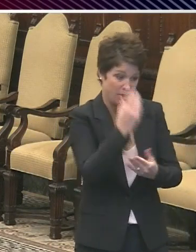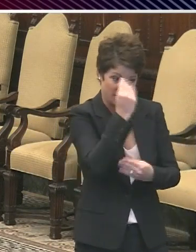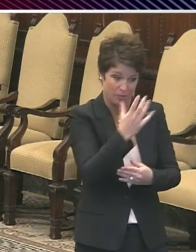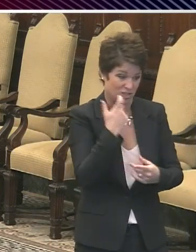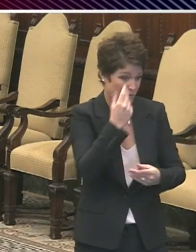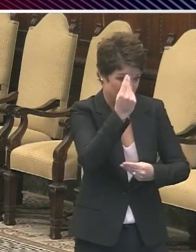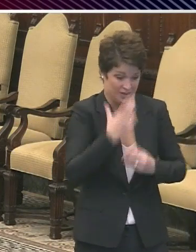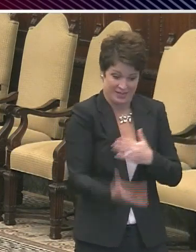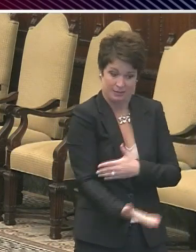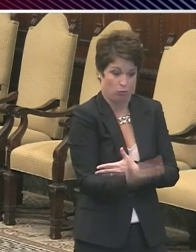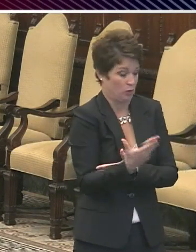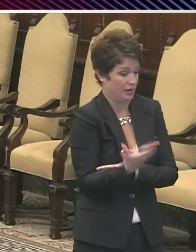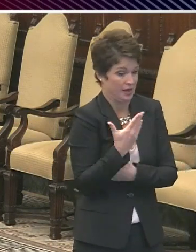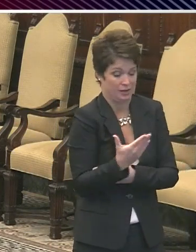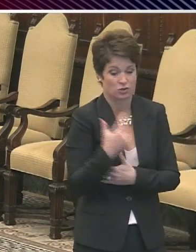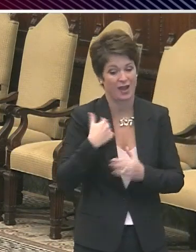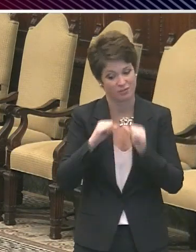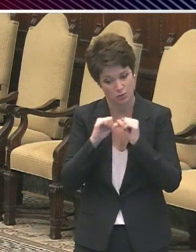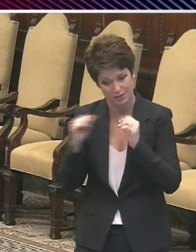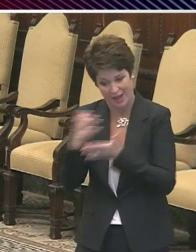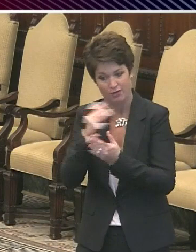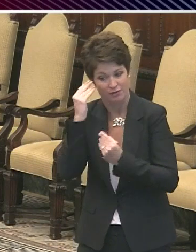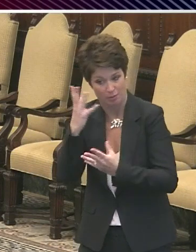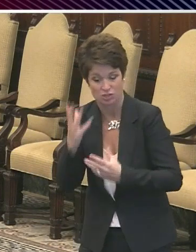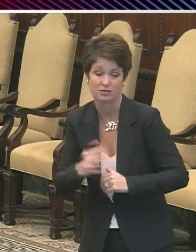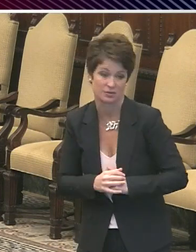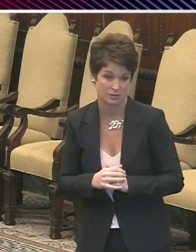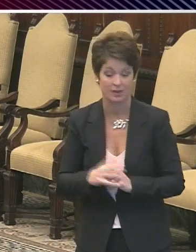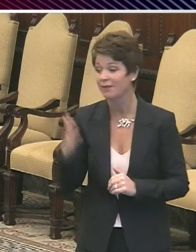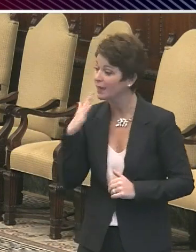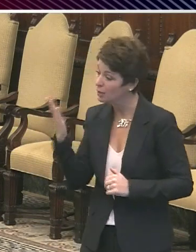morning, and I'm going to be learning more about it later today. Thank you.